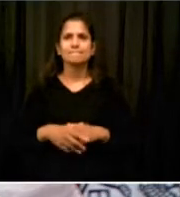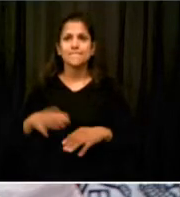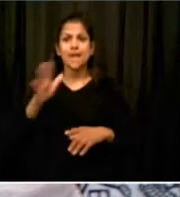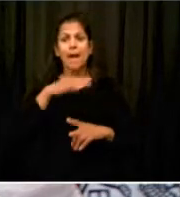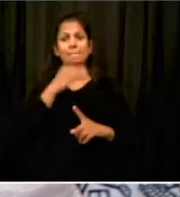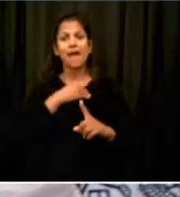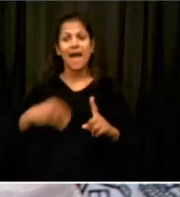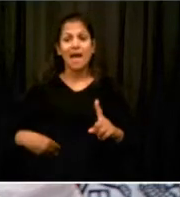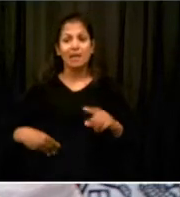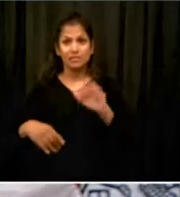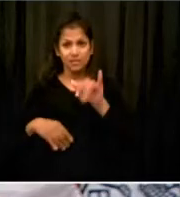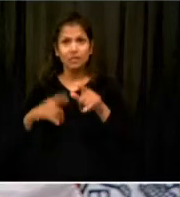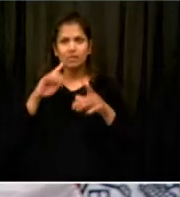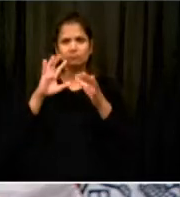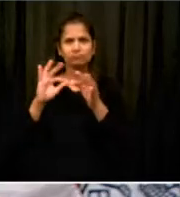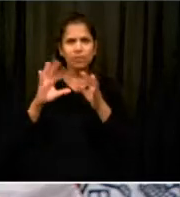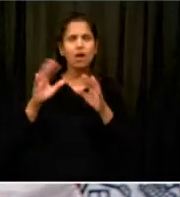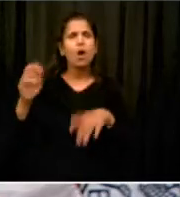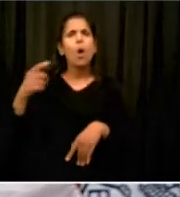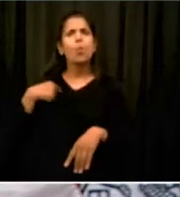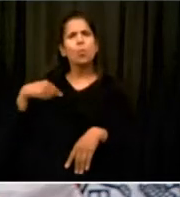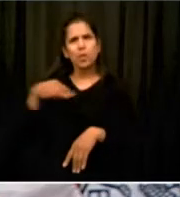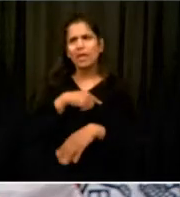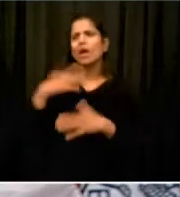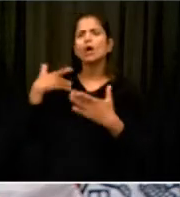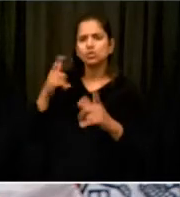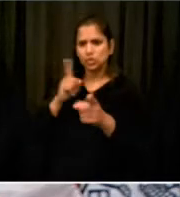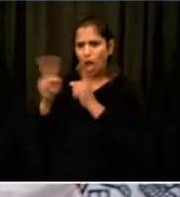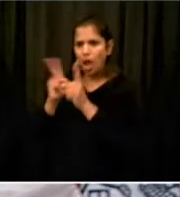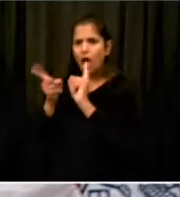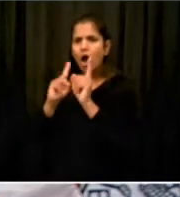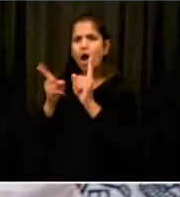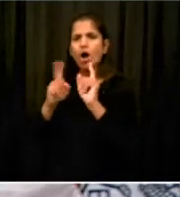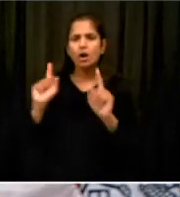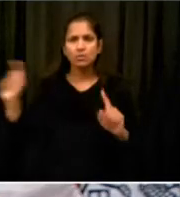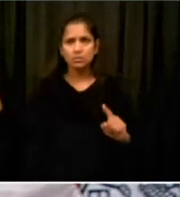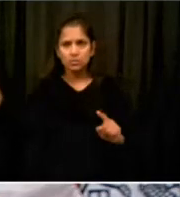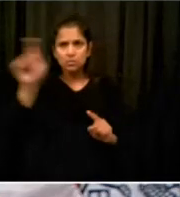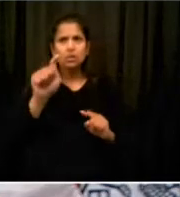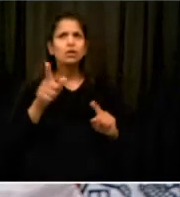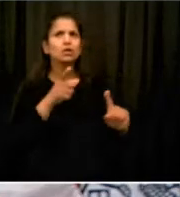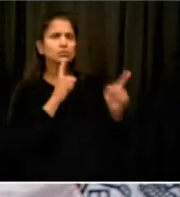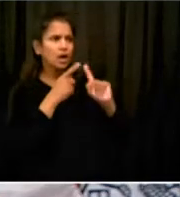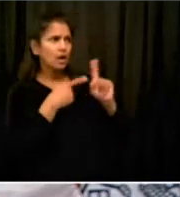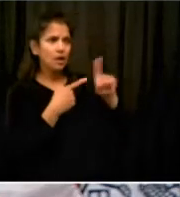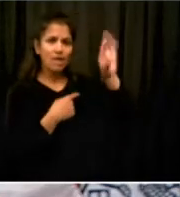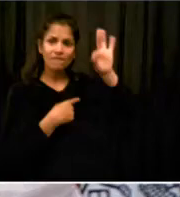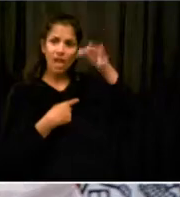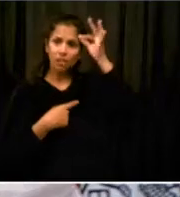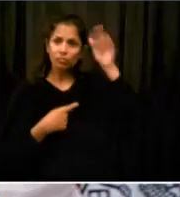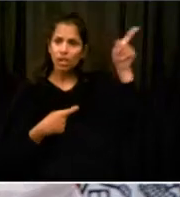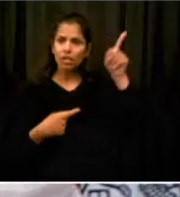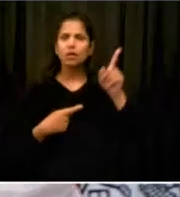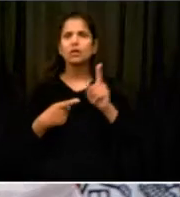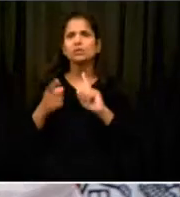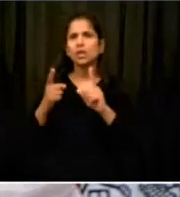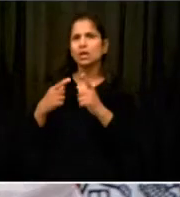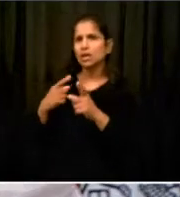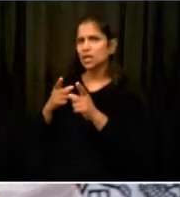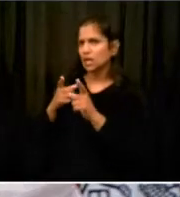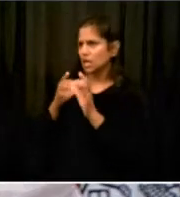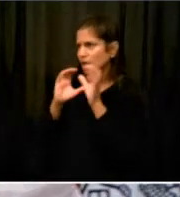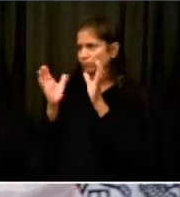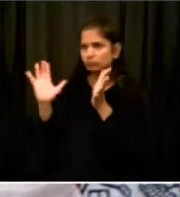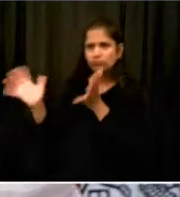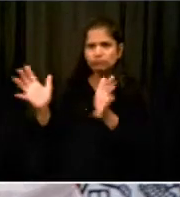strategized together. It's been very productive. And the goal, really, honestly, we understand